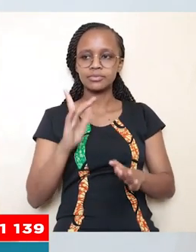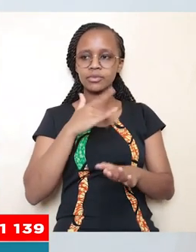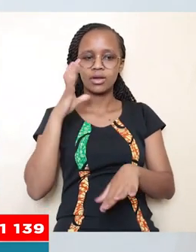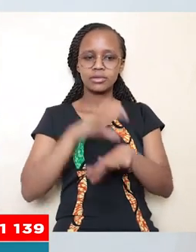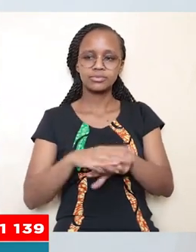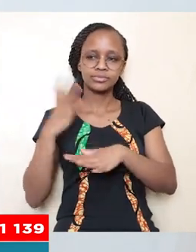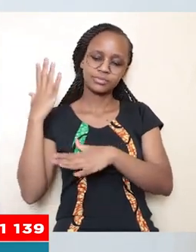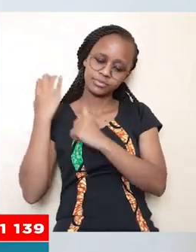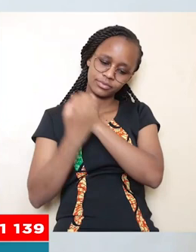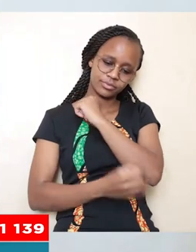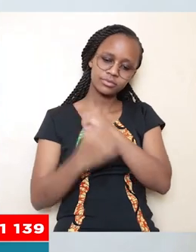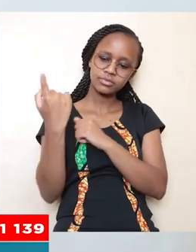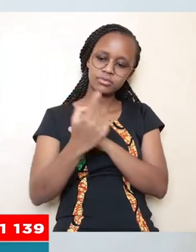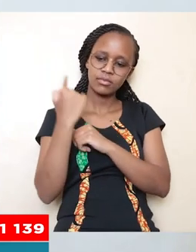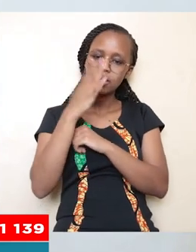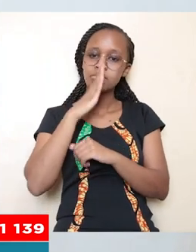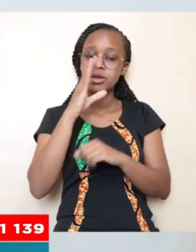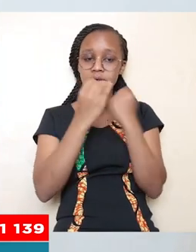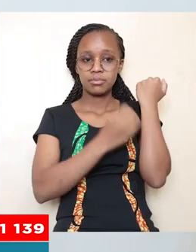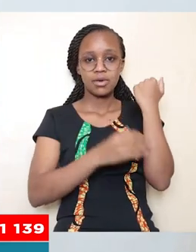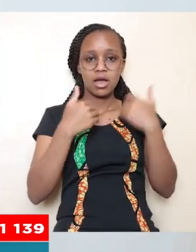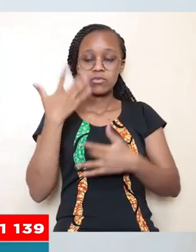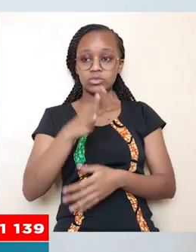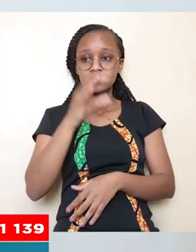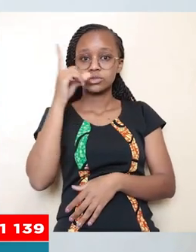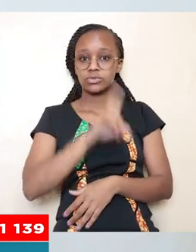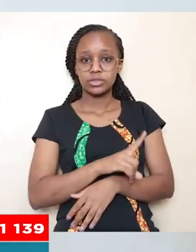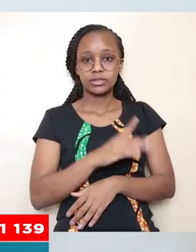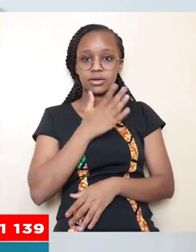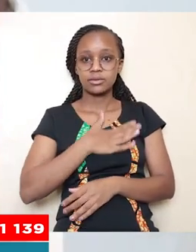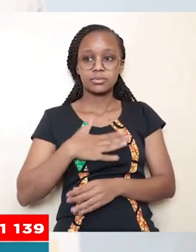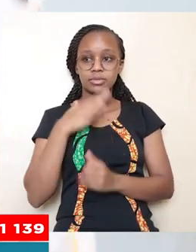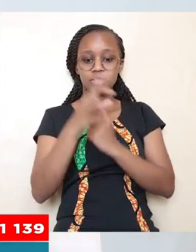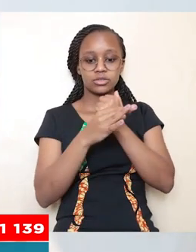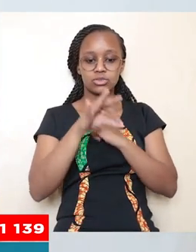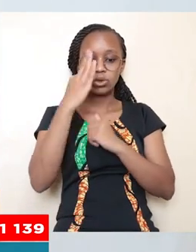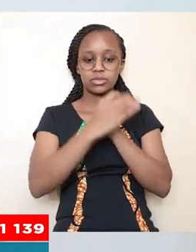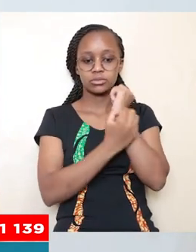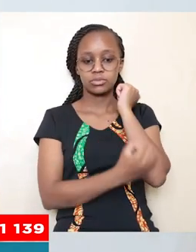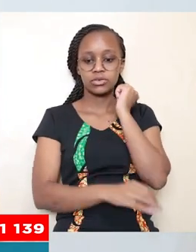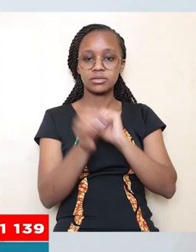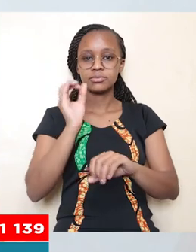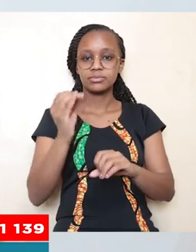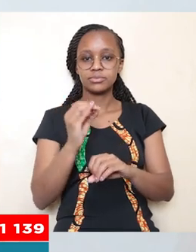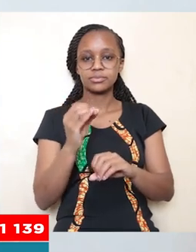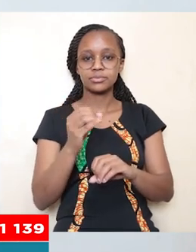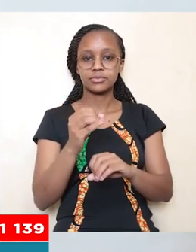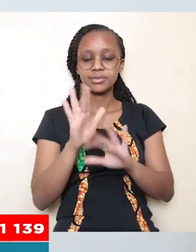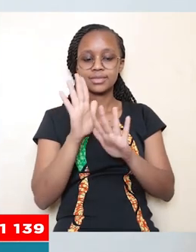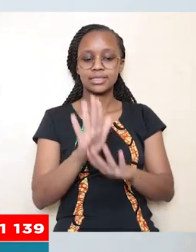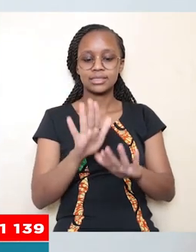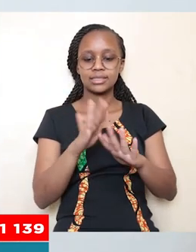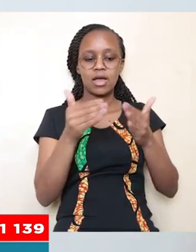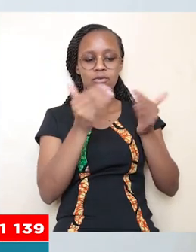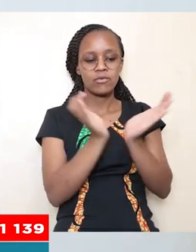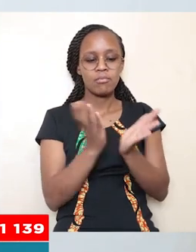poverty. You can only be poor if you have chosen. Please don't choose poverty. Don't stay in